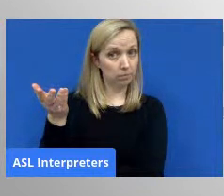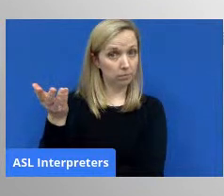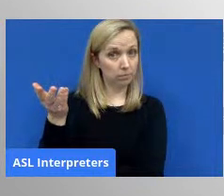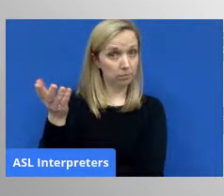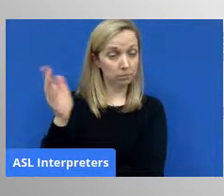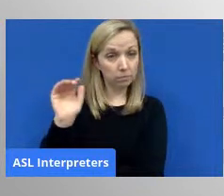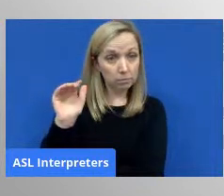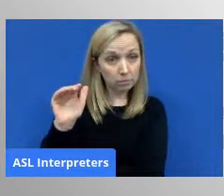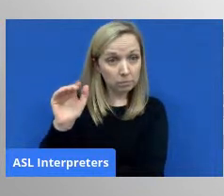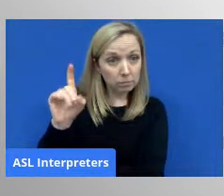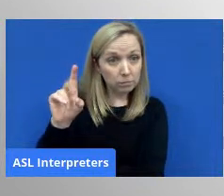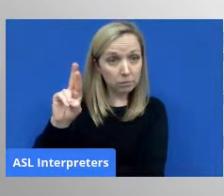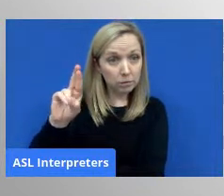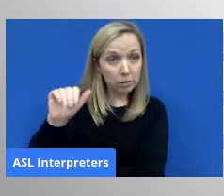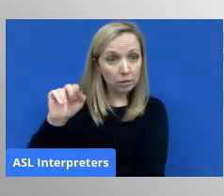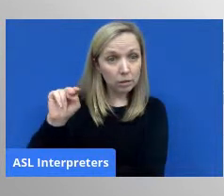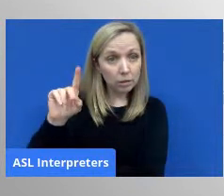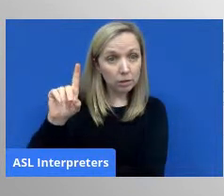Dr. Anderson,